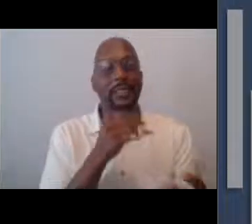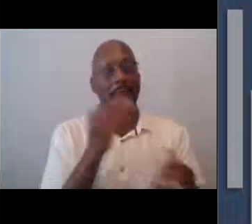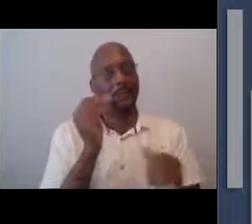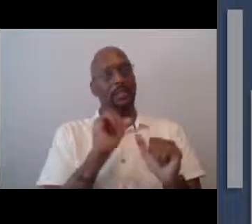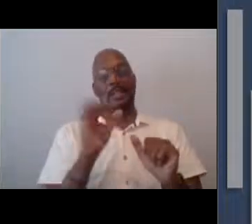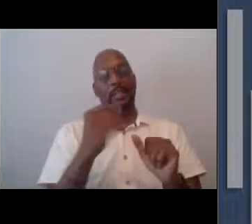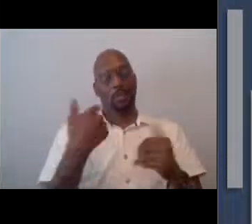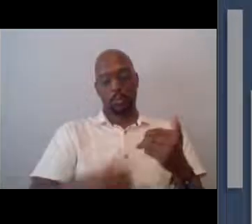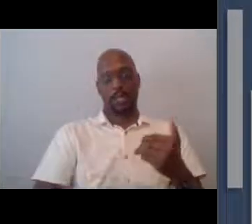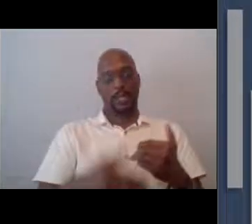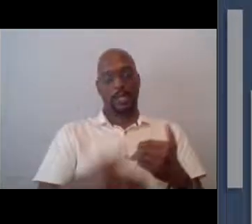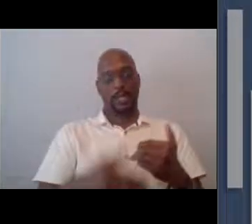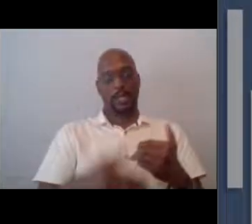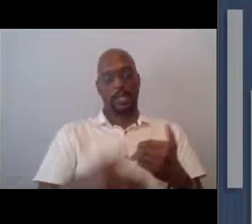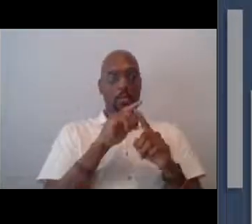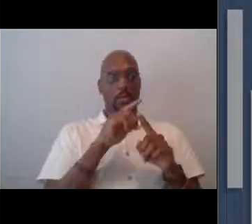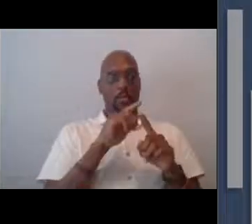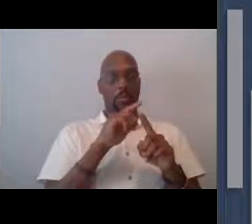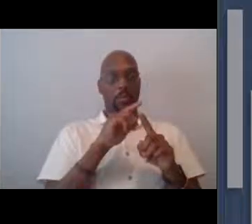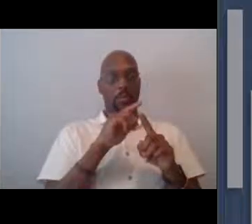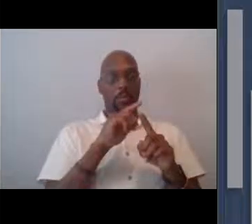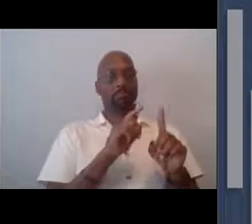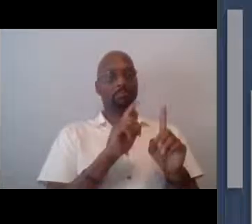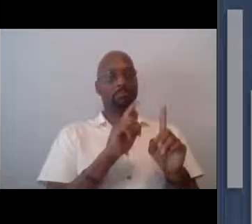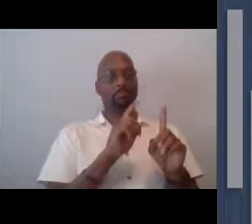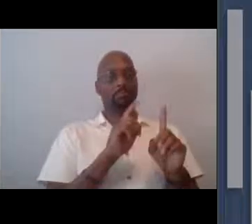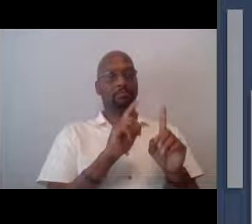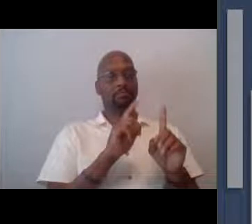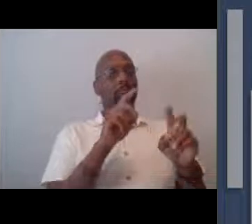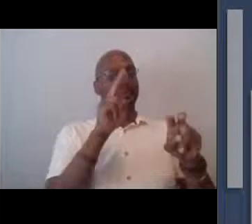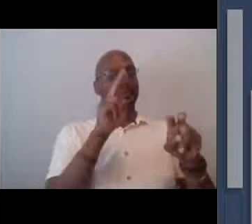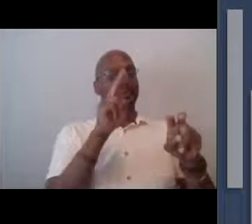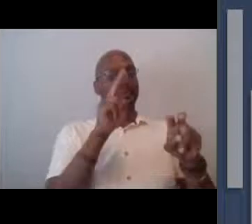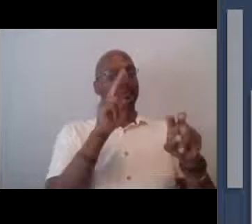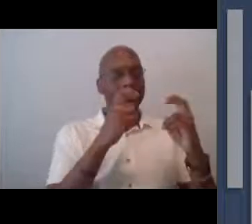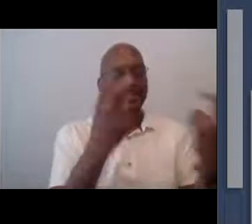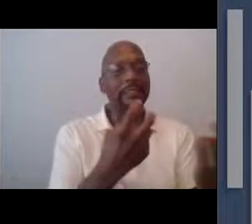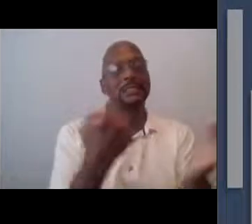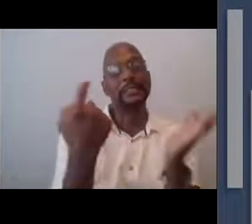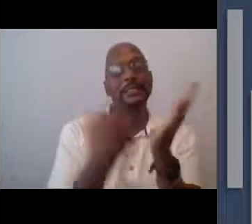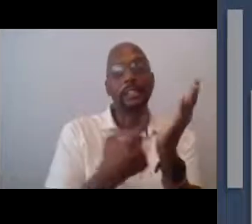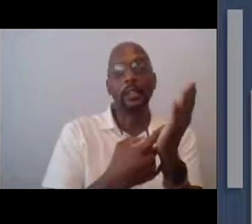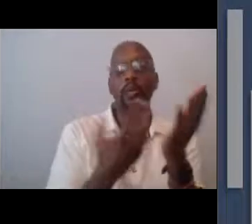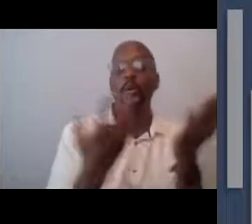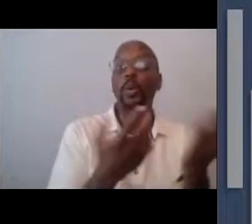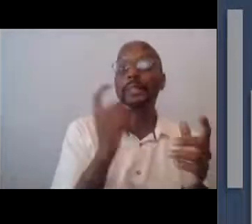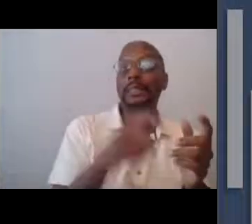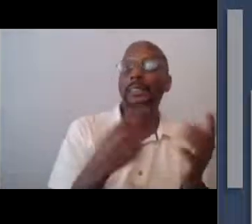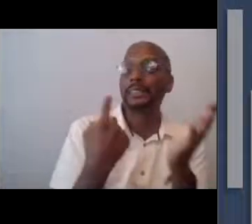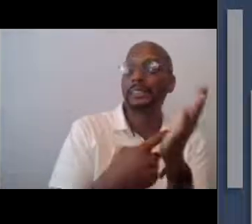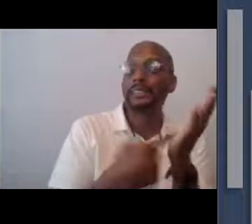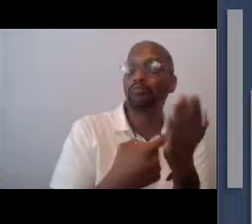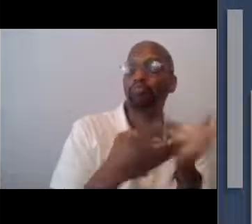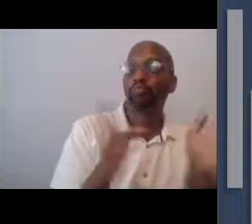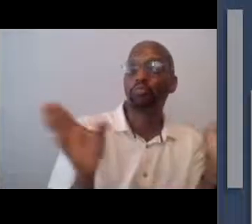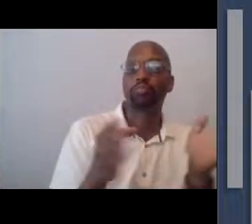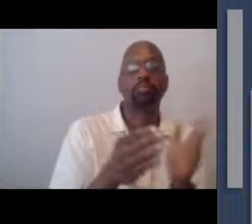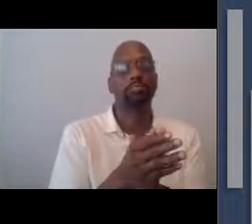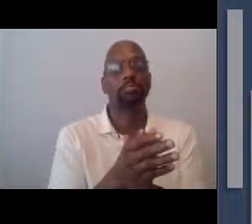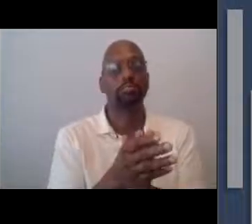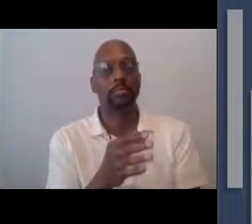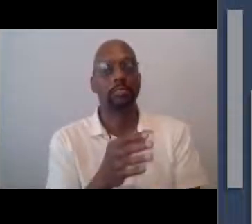wants. Let's go sit down and talk with them to find out what they need. So thank you for your commitment to co-creation and